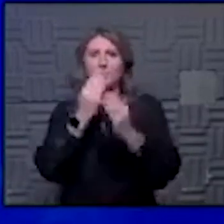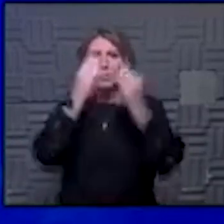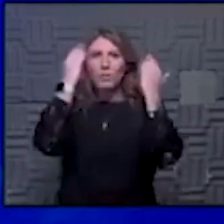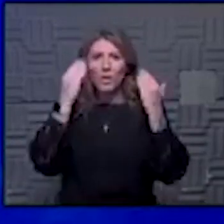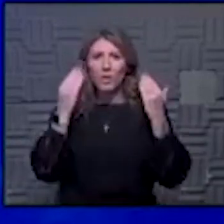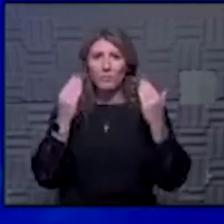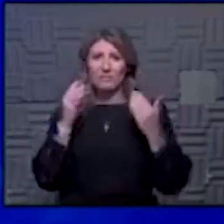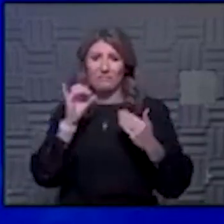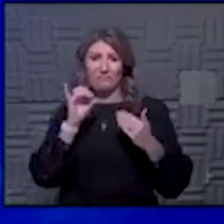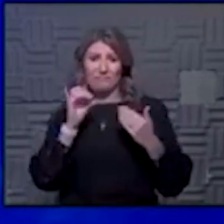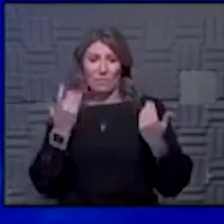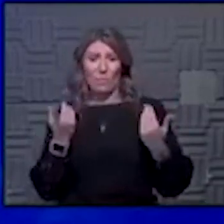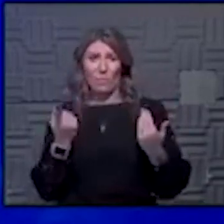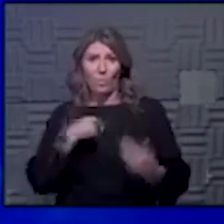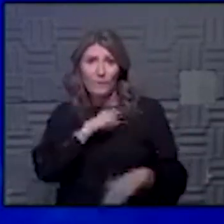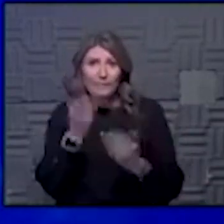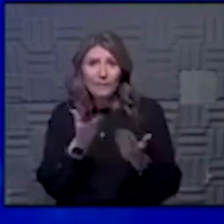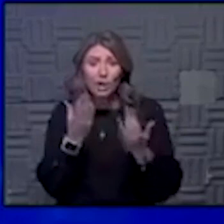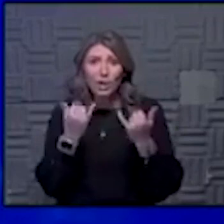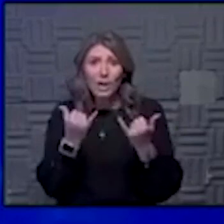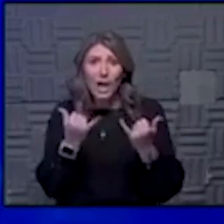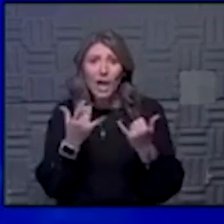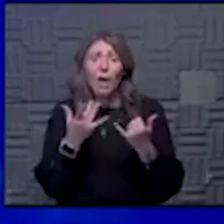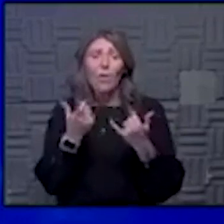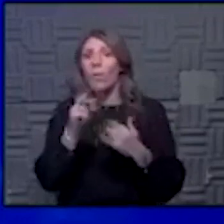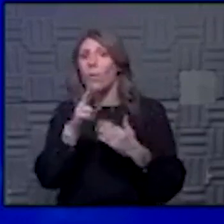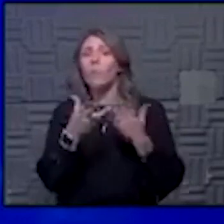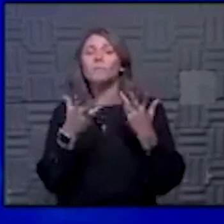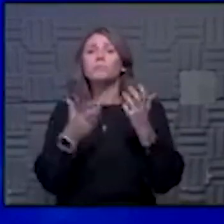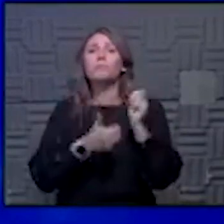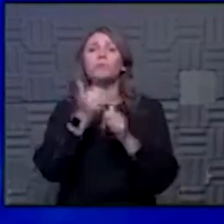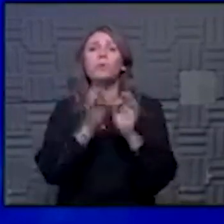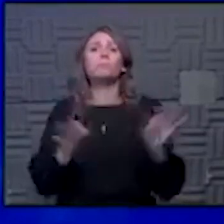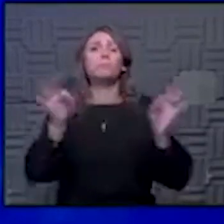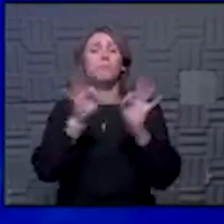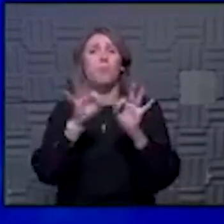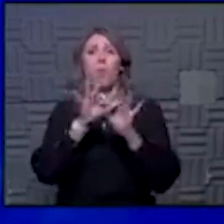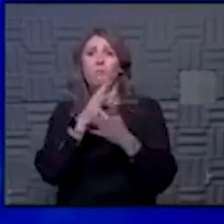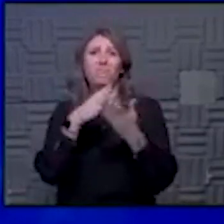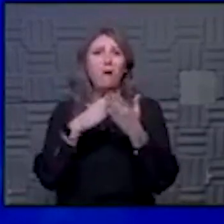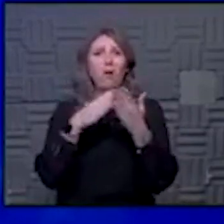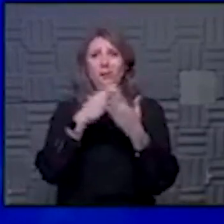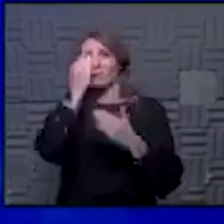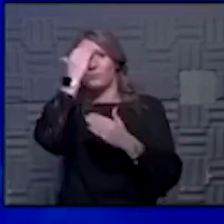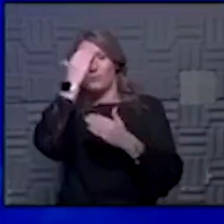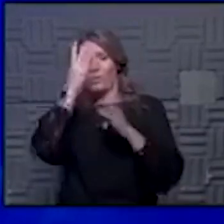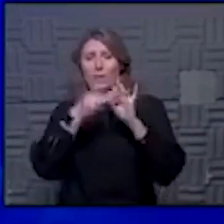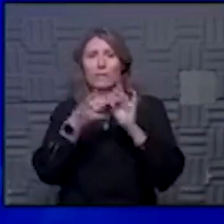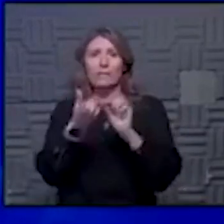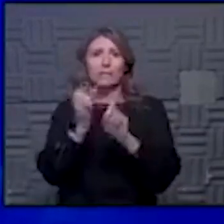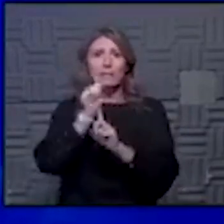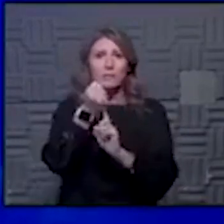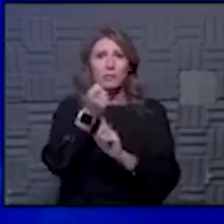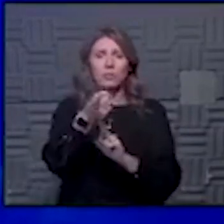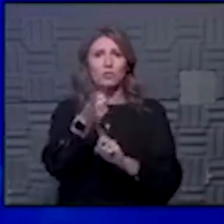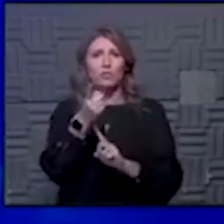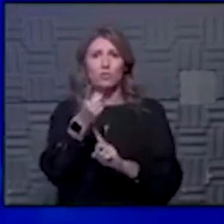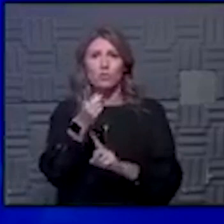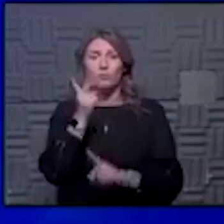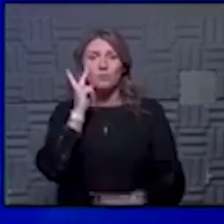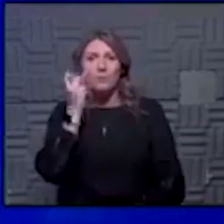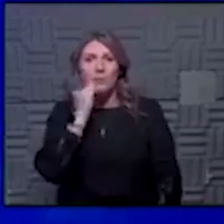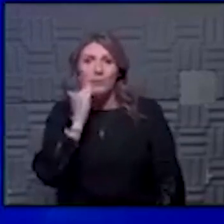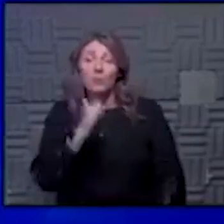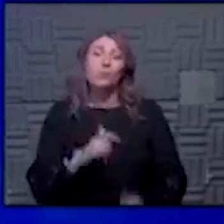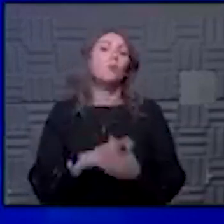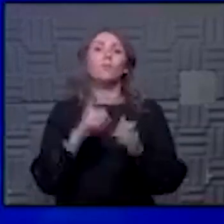What's the outlook on that? And I guess what's the most important piece of information for the public to know about this situation, what you guys are dealing with every day? You bet. Well,